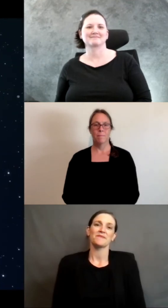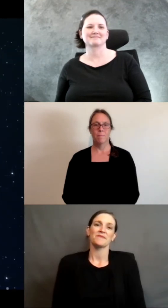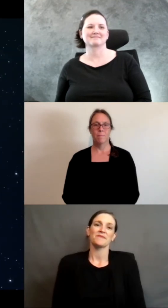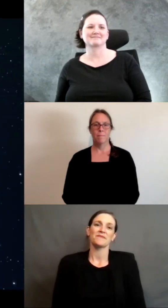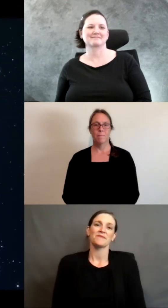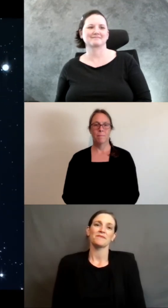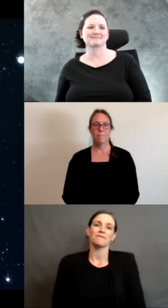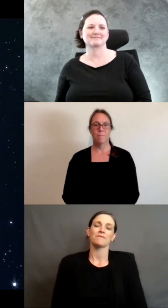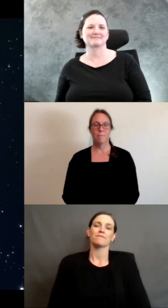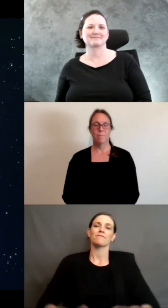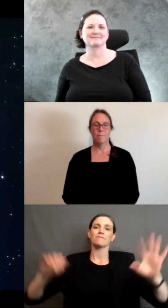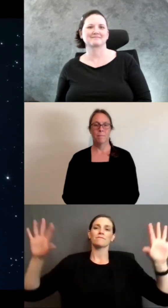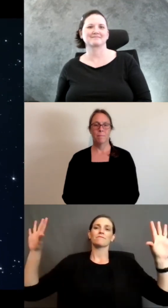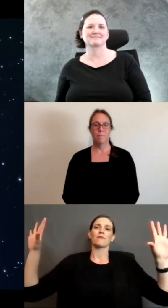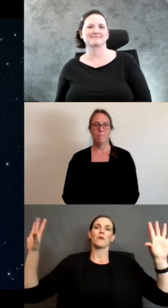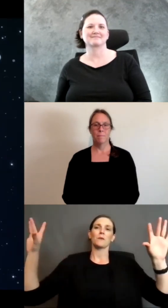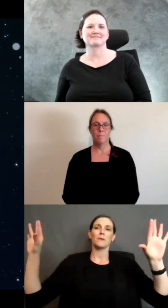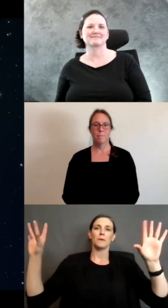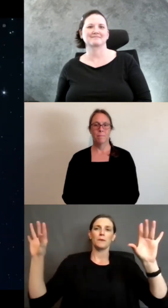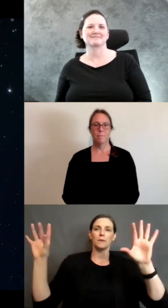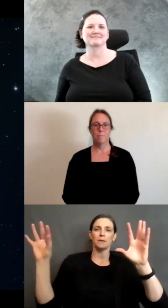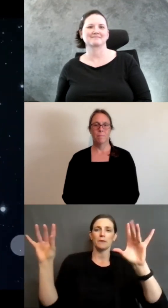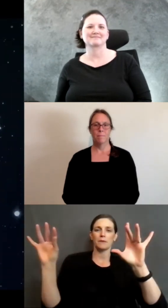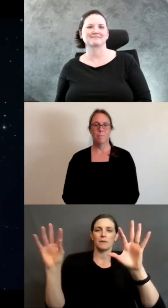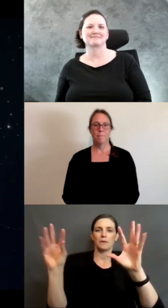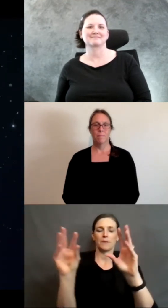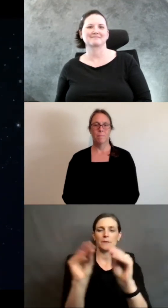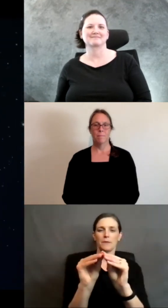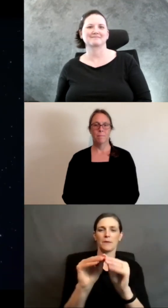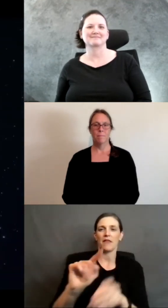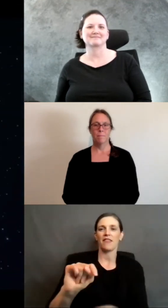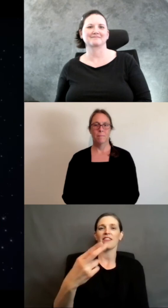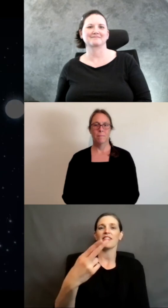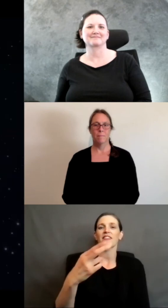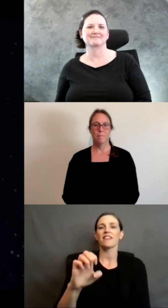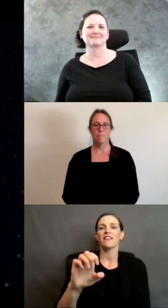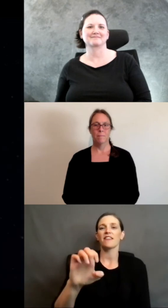The screen fades to black. The end.